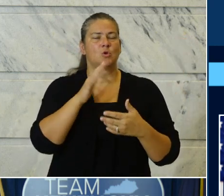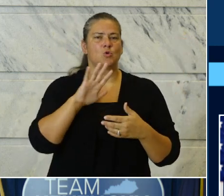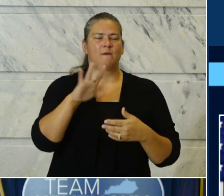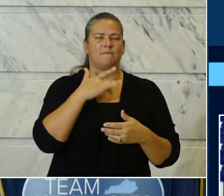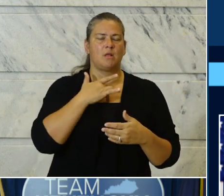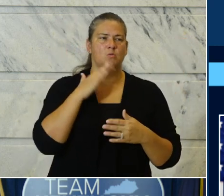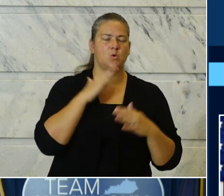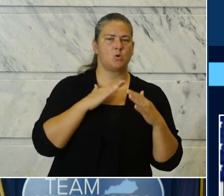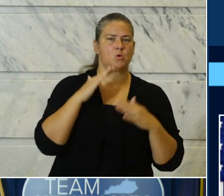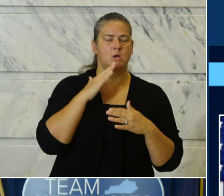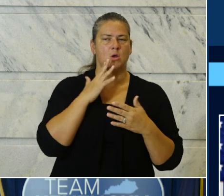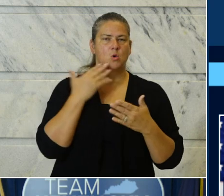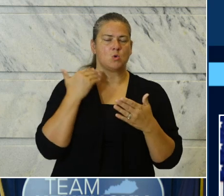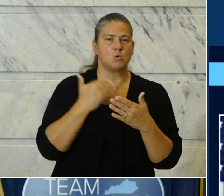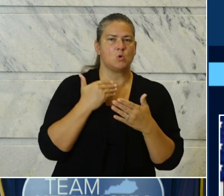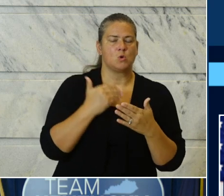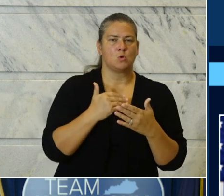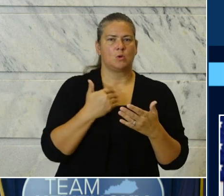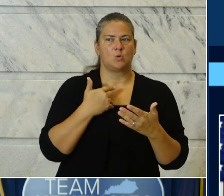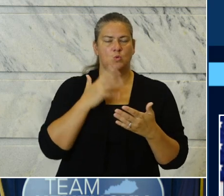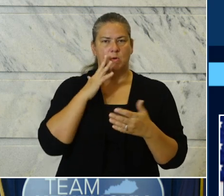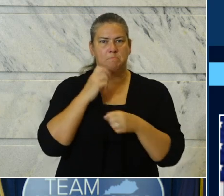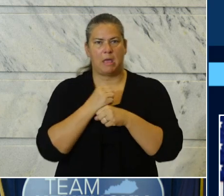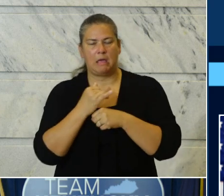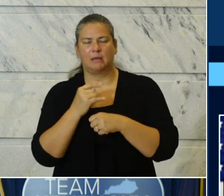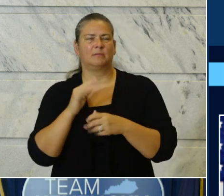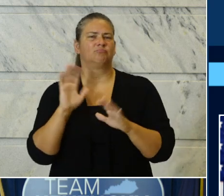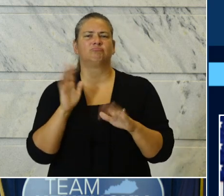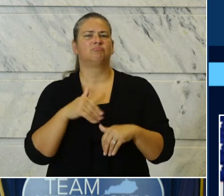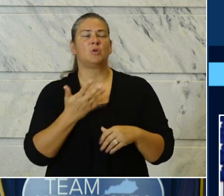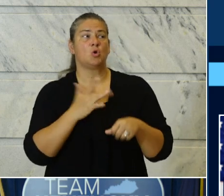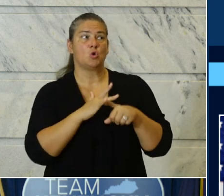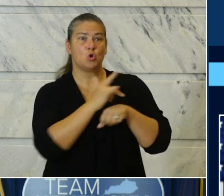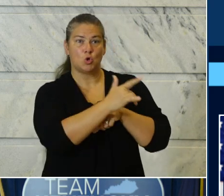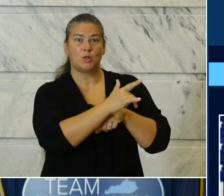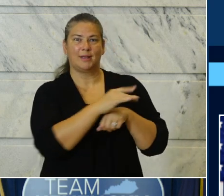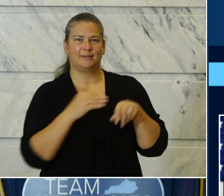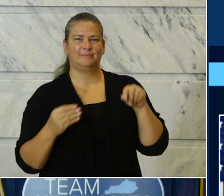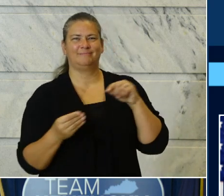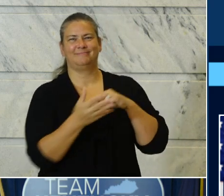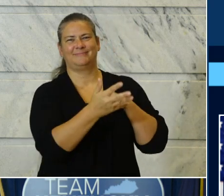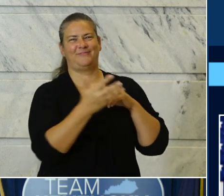have leading into this election. They always say vote early and vote often. So